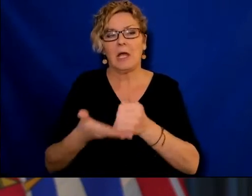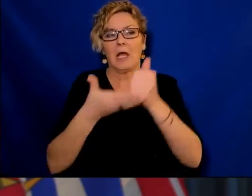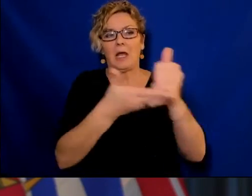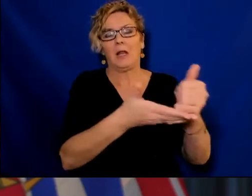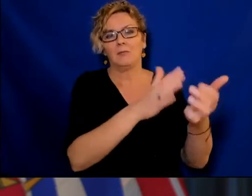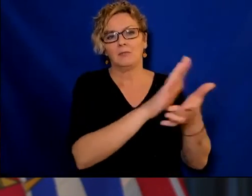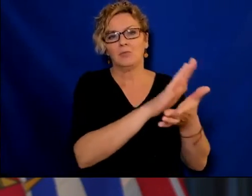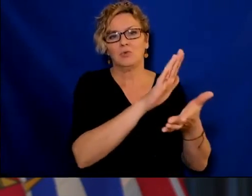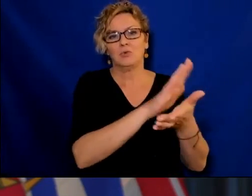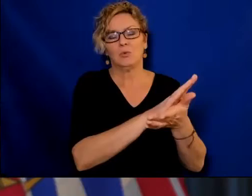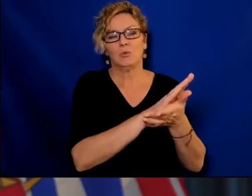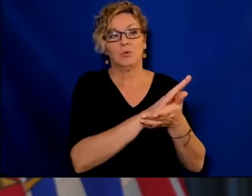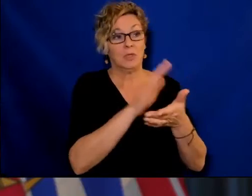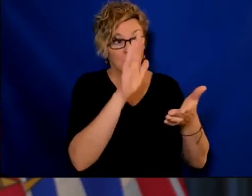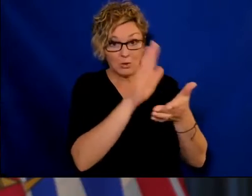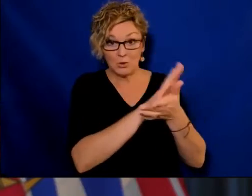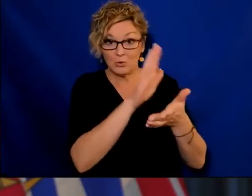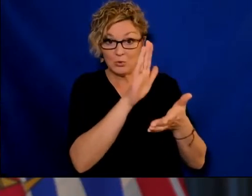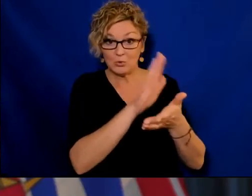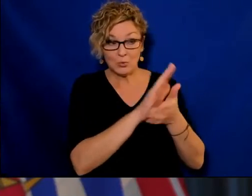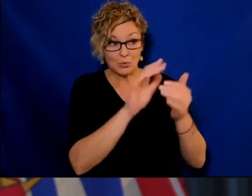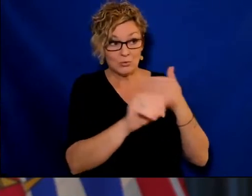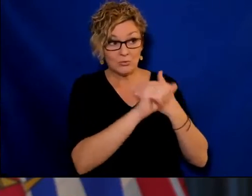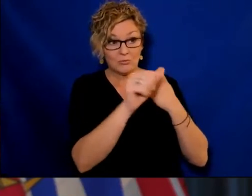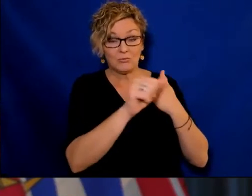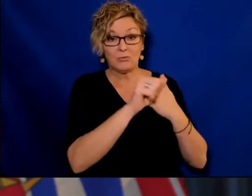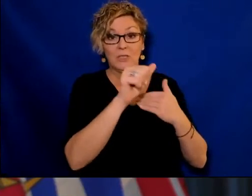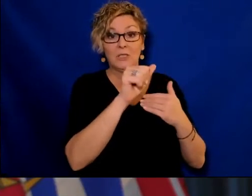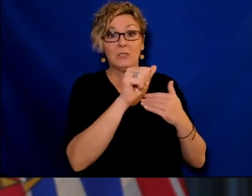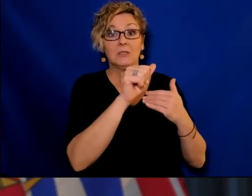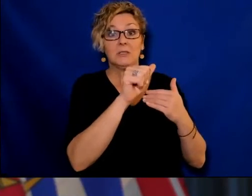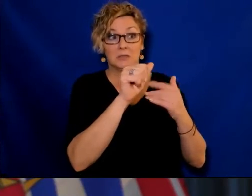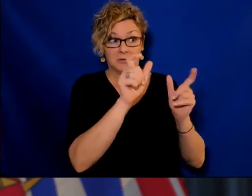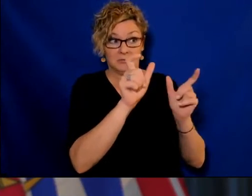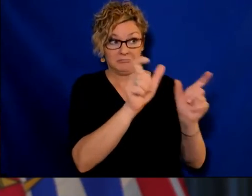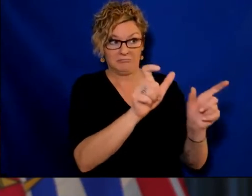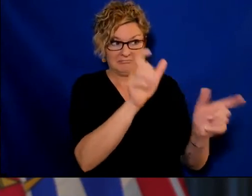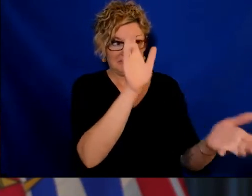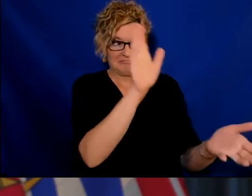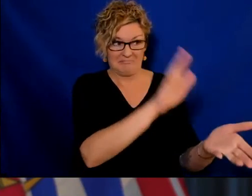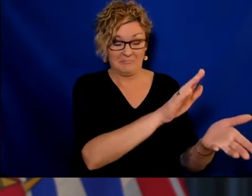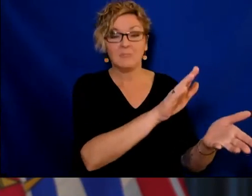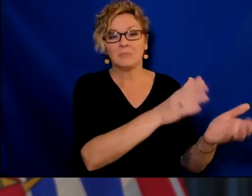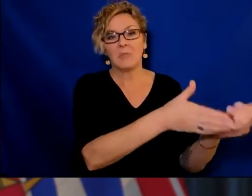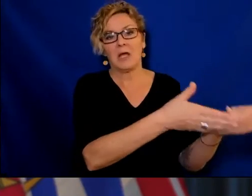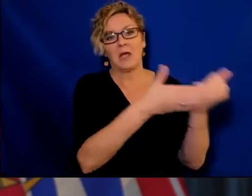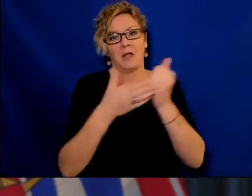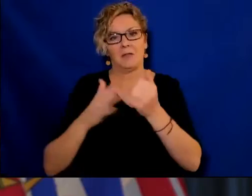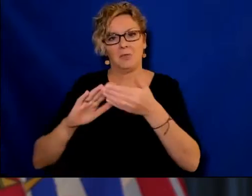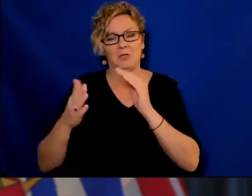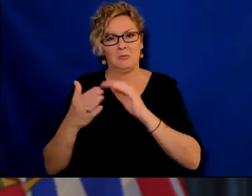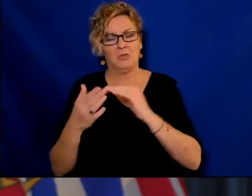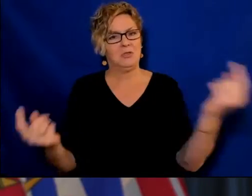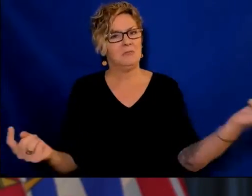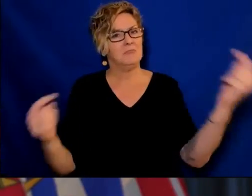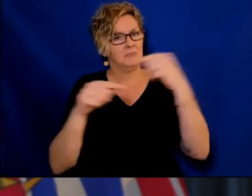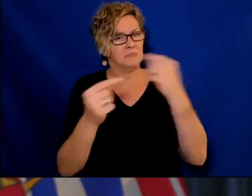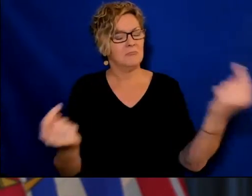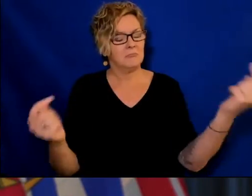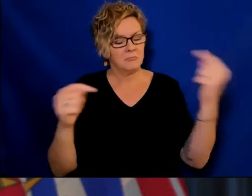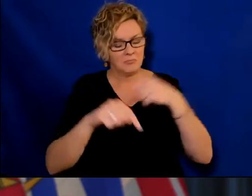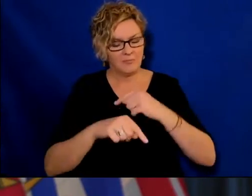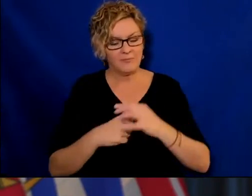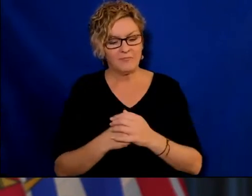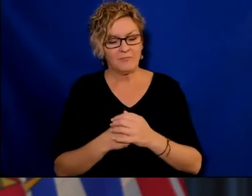transmission rates are less in schools than they are in other parts of our community. So they are also, we know,